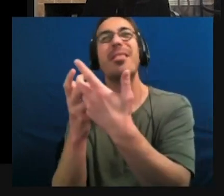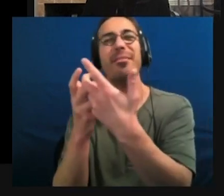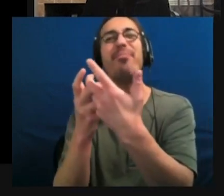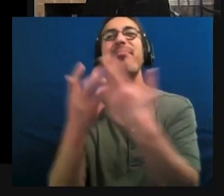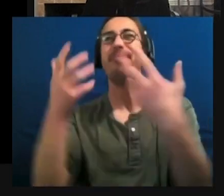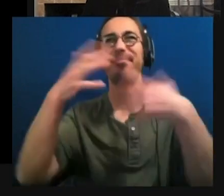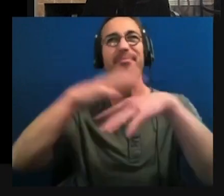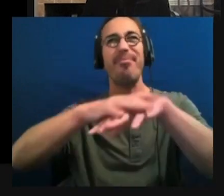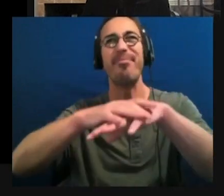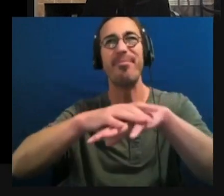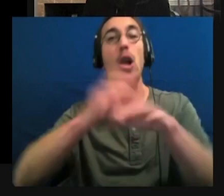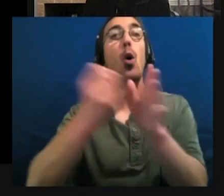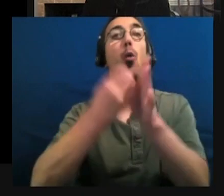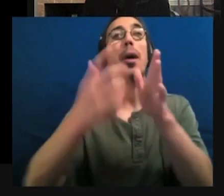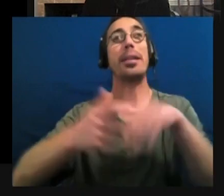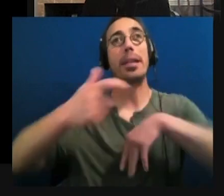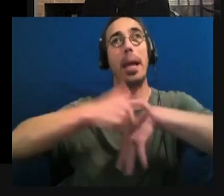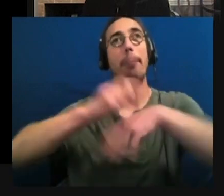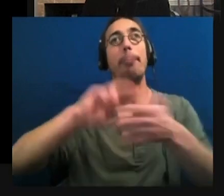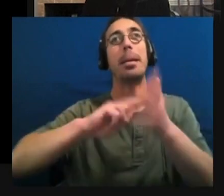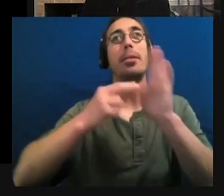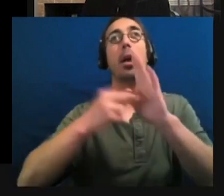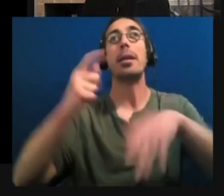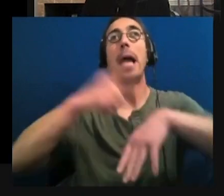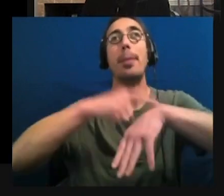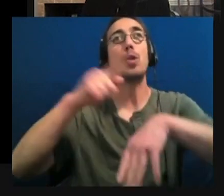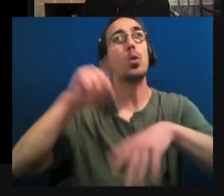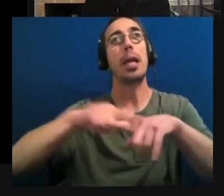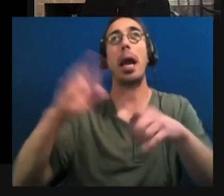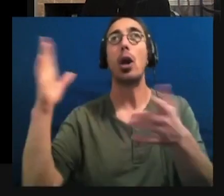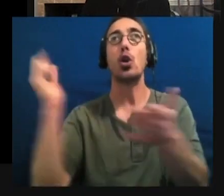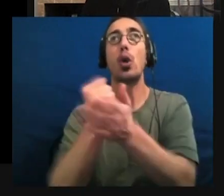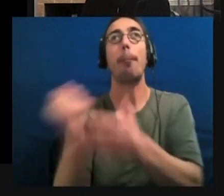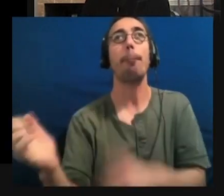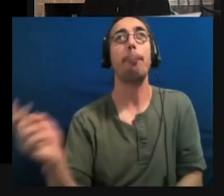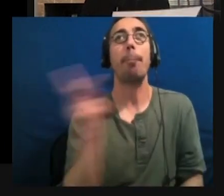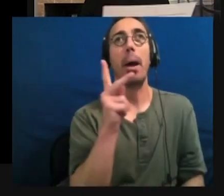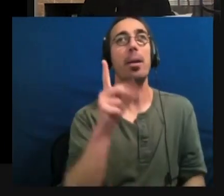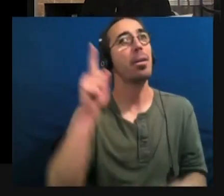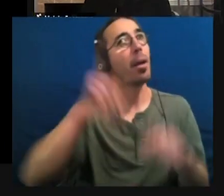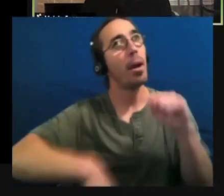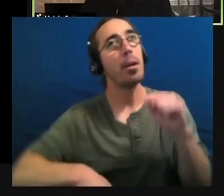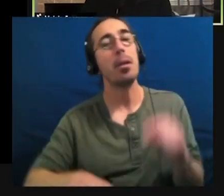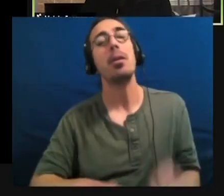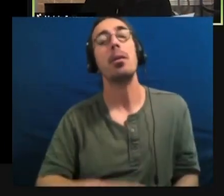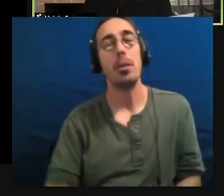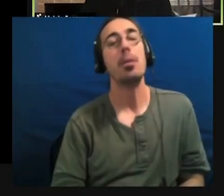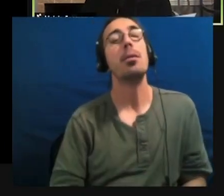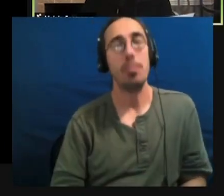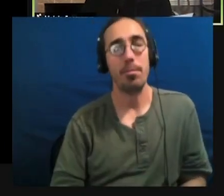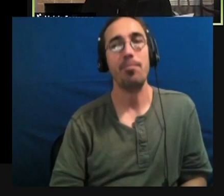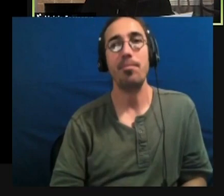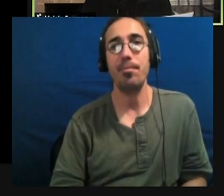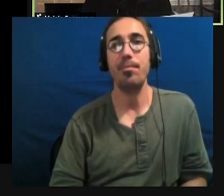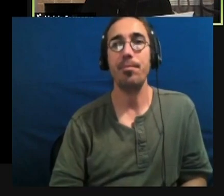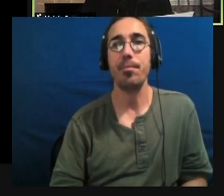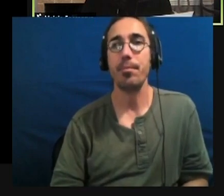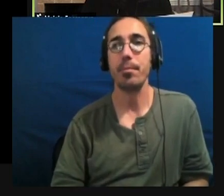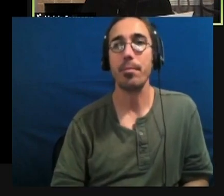back. Next question. Oops.